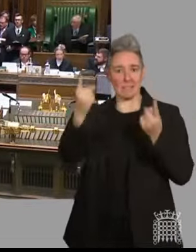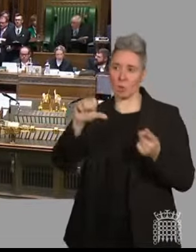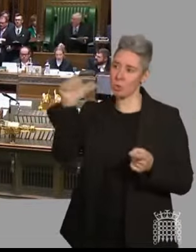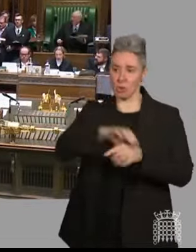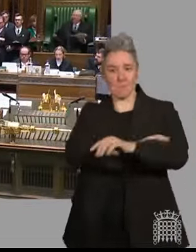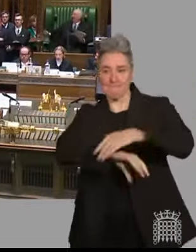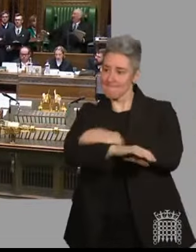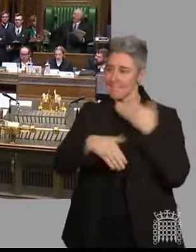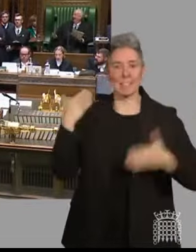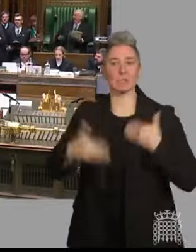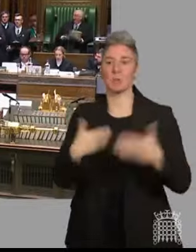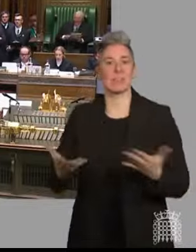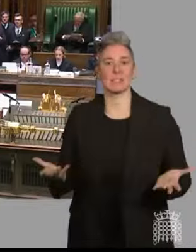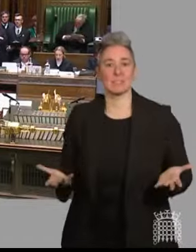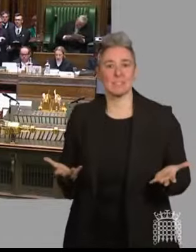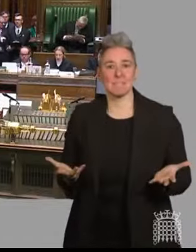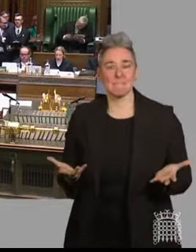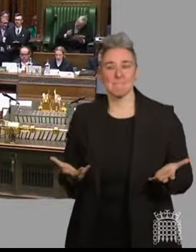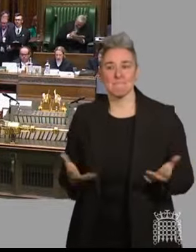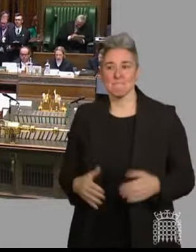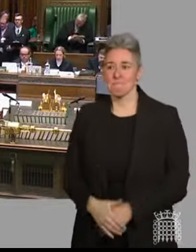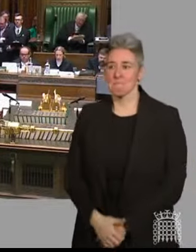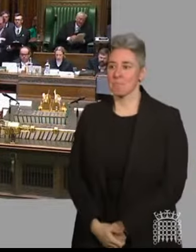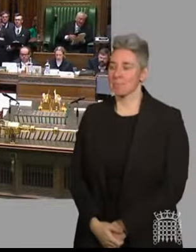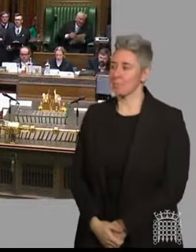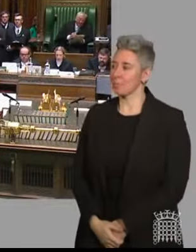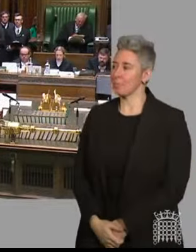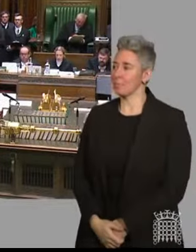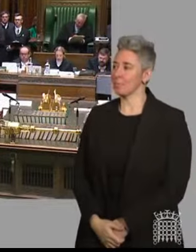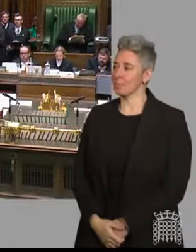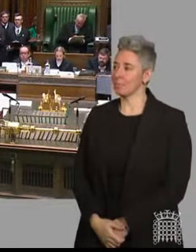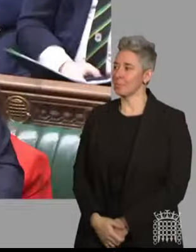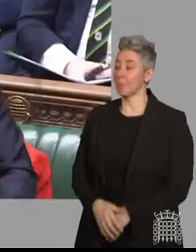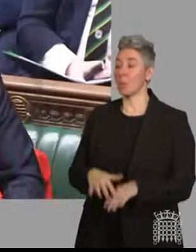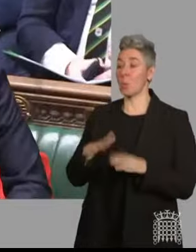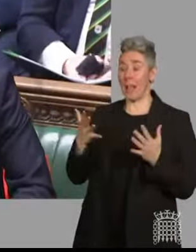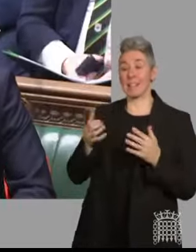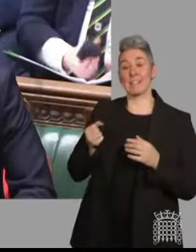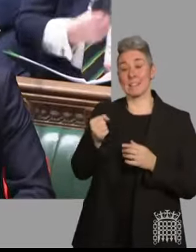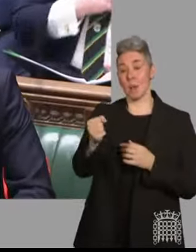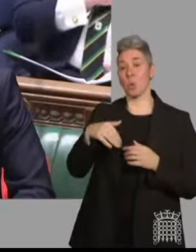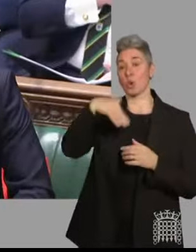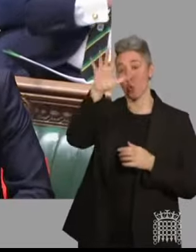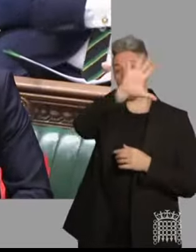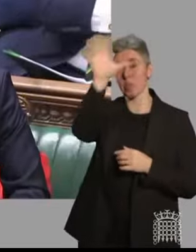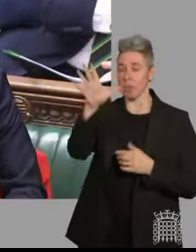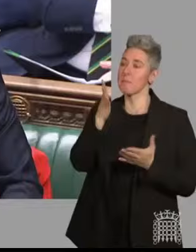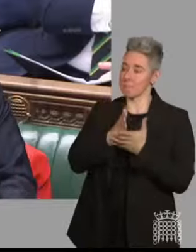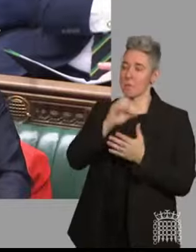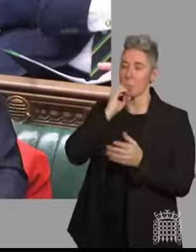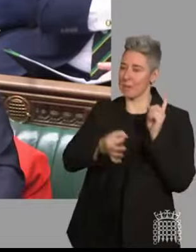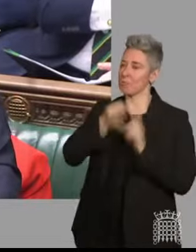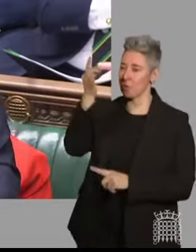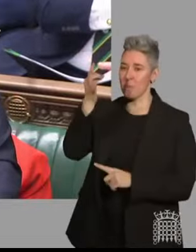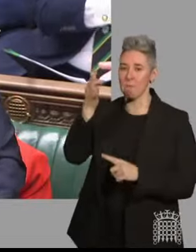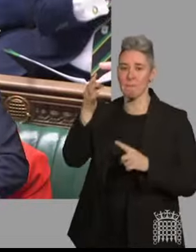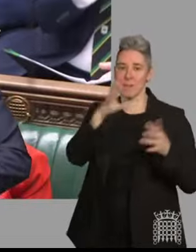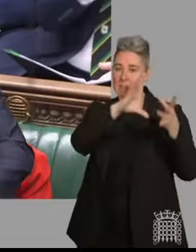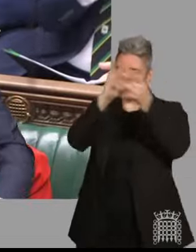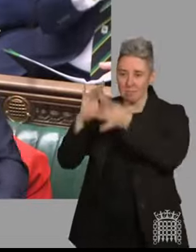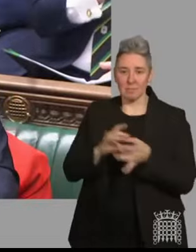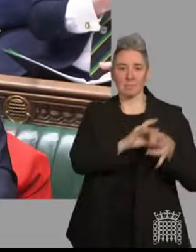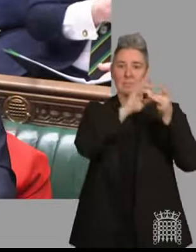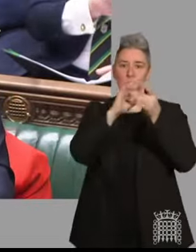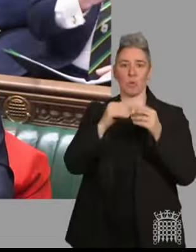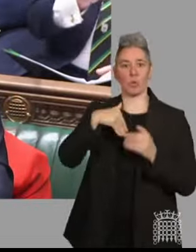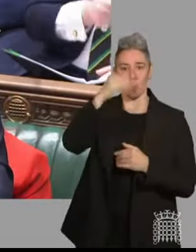Well, Mr. Speaker, Network North will significantly improve connectivity across the north, including £3 billion to connect up all the